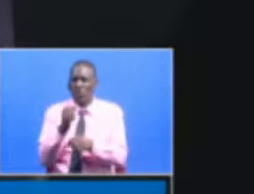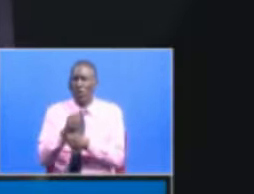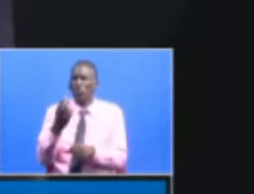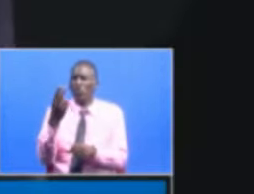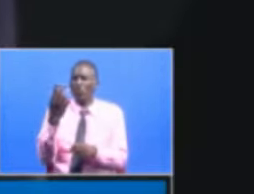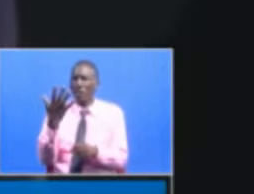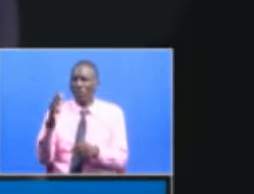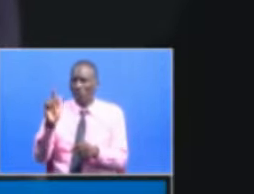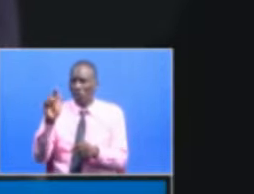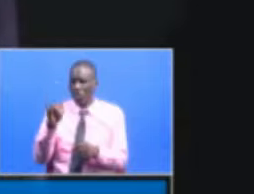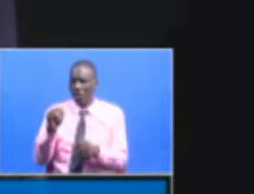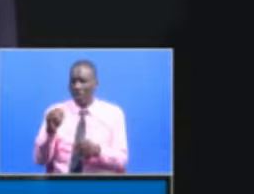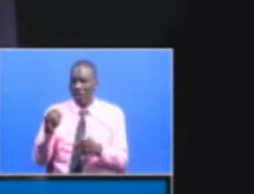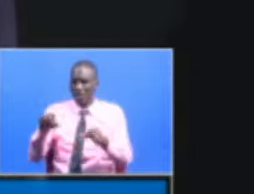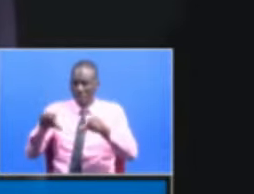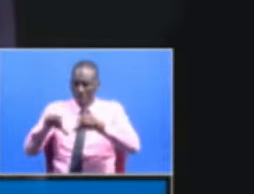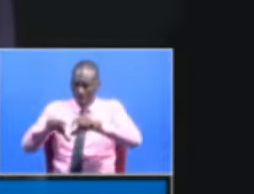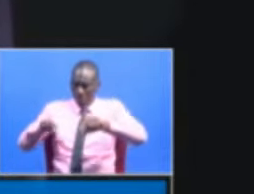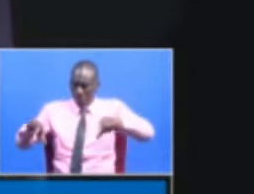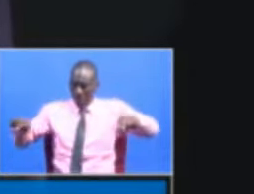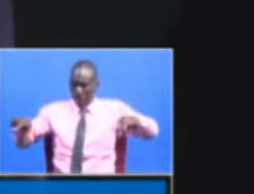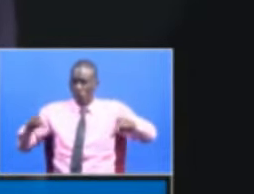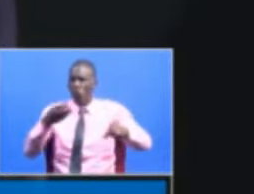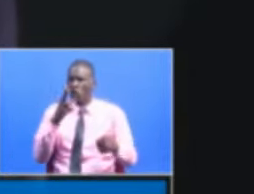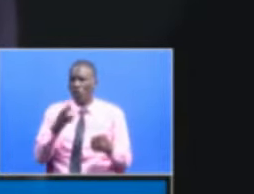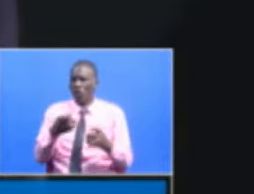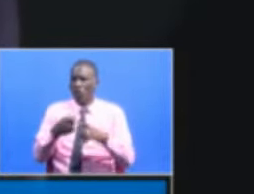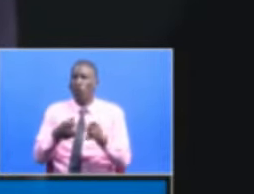pipeline from a borehole which has sweet water,